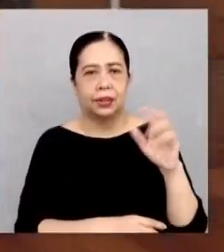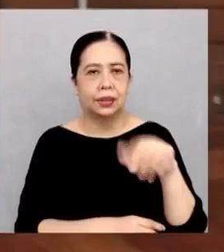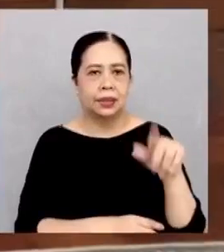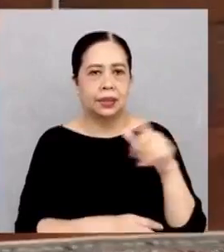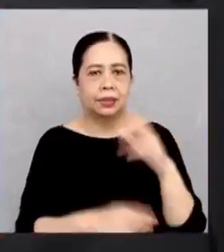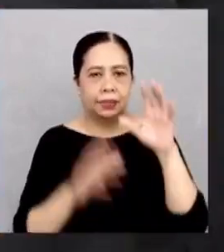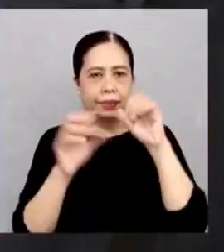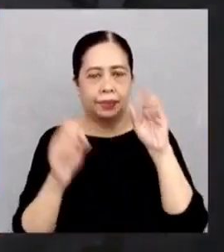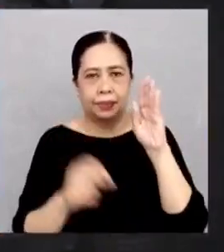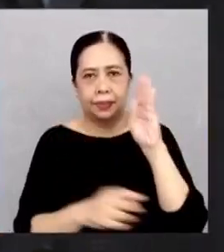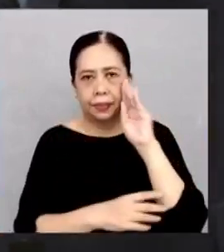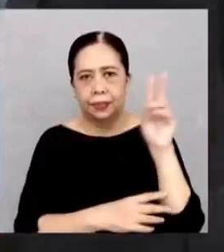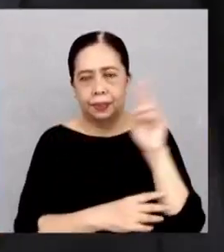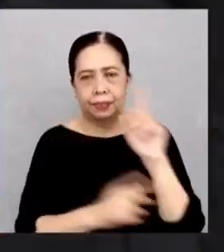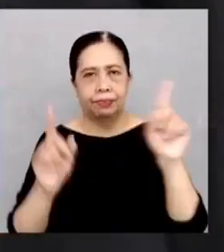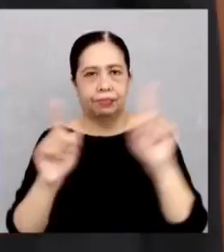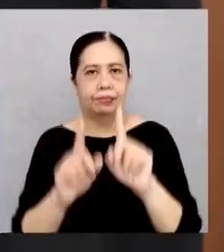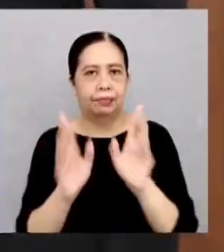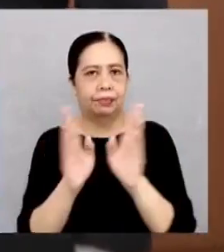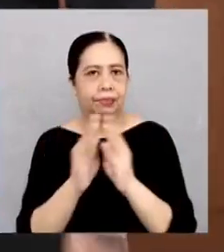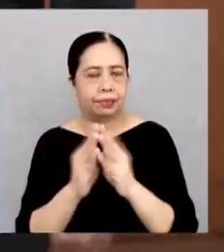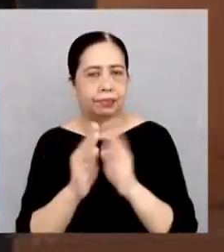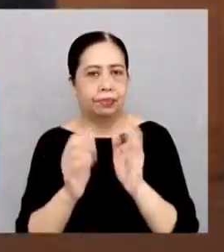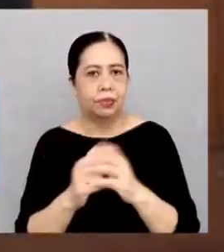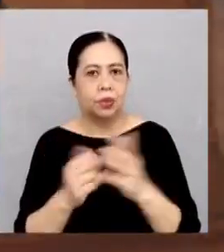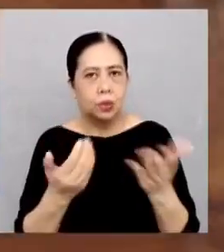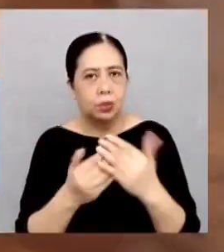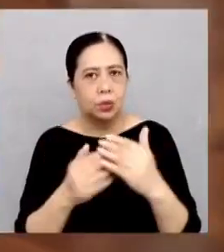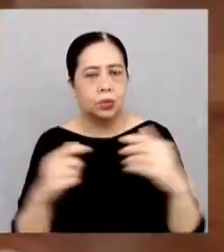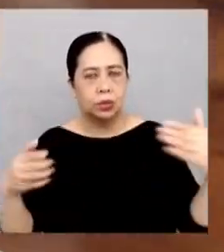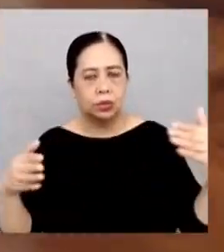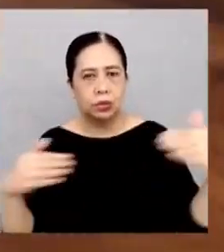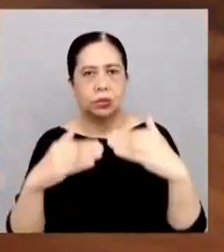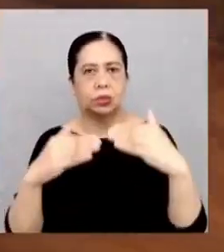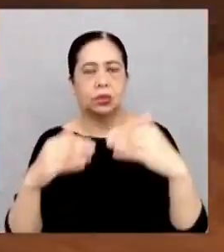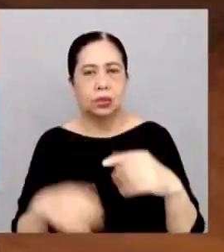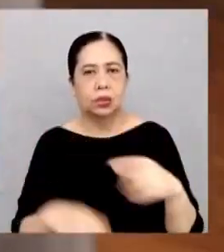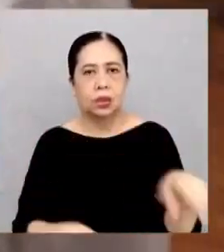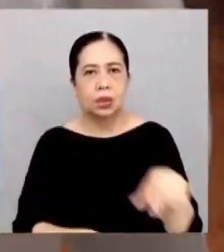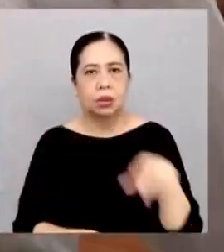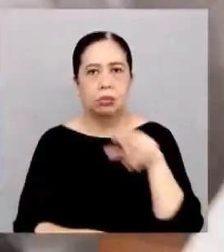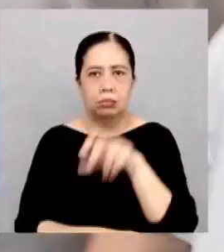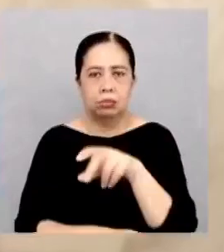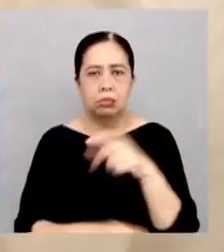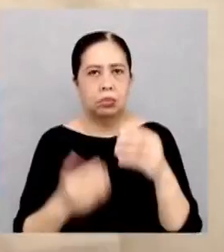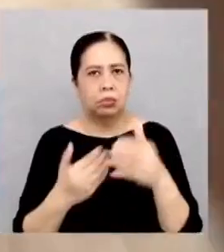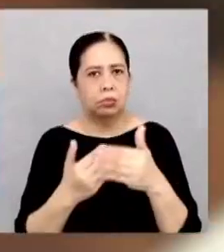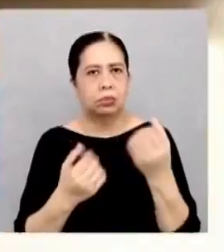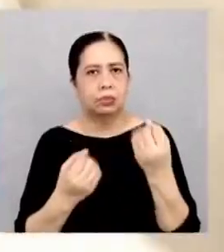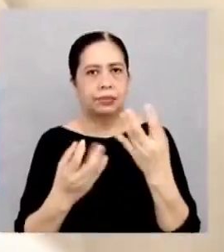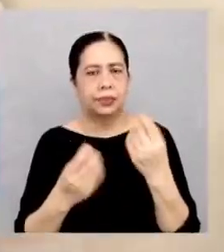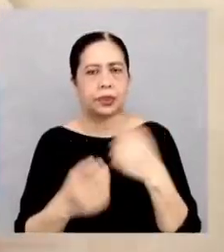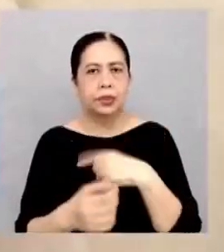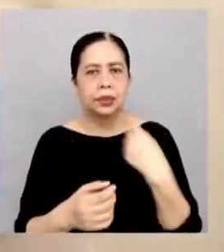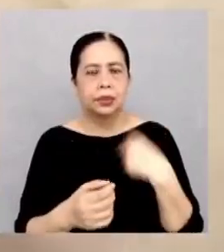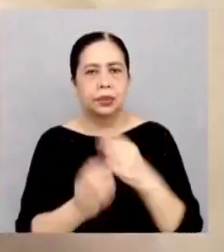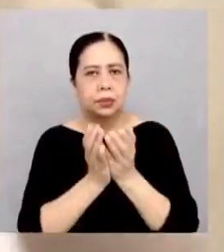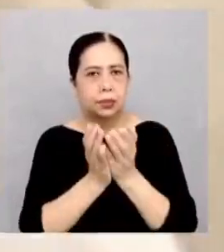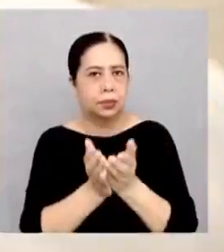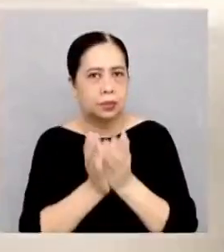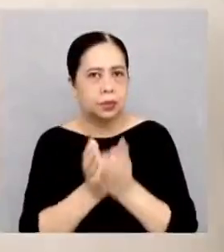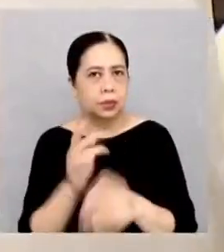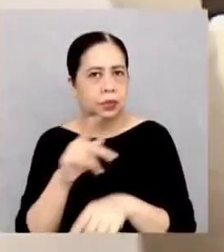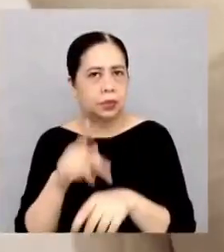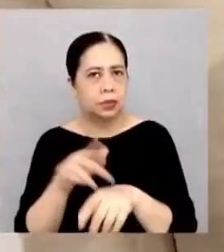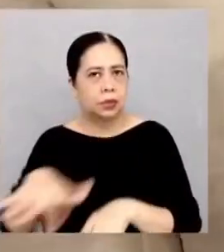President Ferdinand Marcos Jr. Aside from the near collision, the Coast Guard also spotted over 100 Chinese militia vessels in Philippine